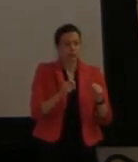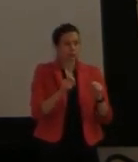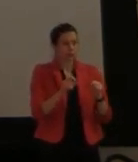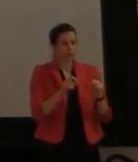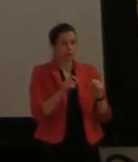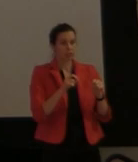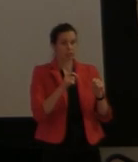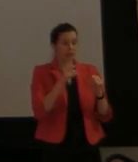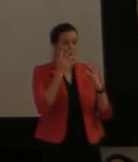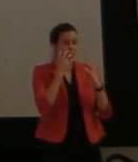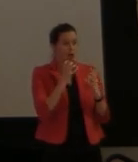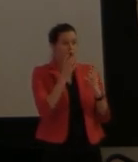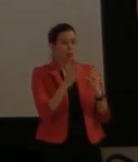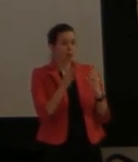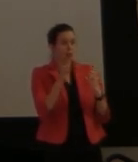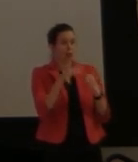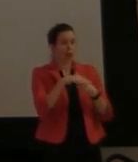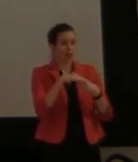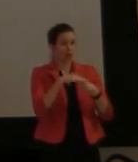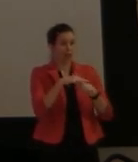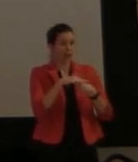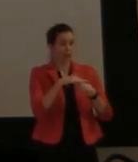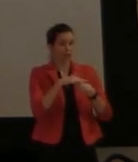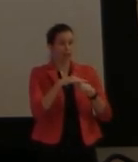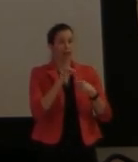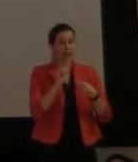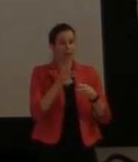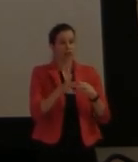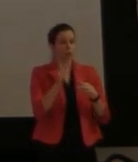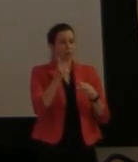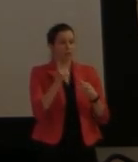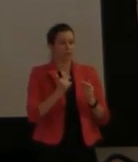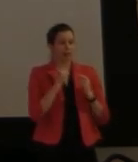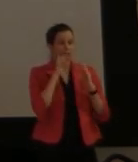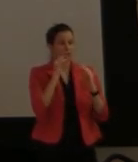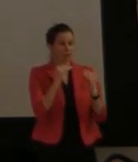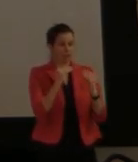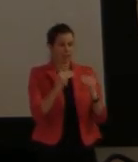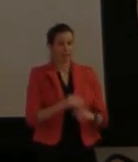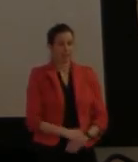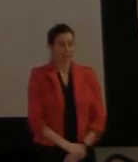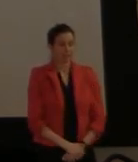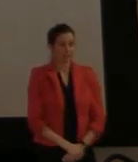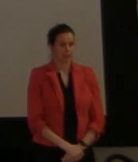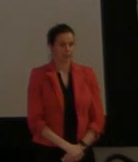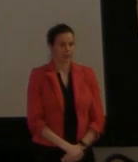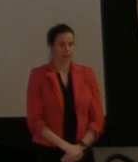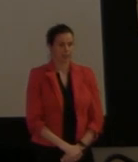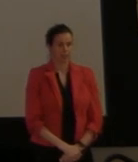blue areas, which are the areas with the shortest life expectancy.